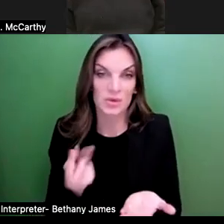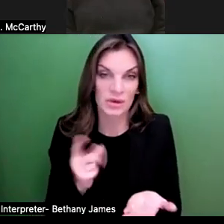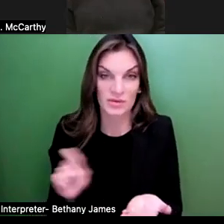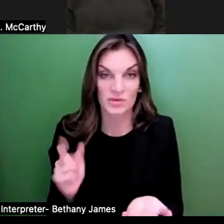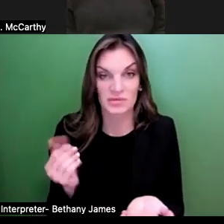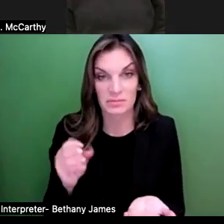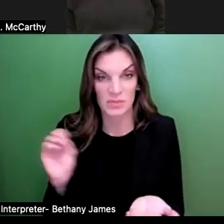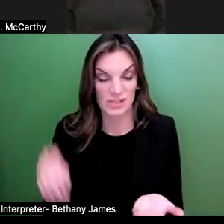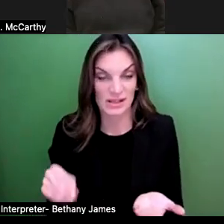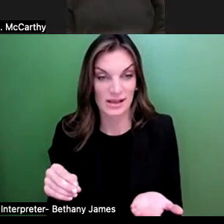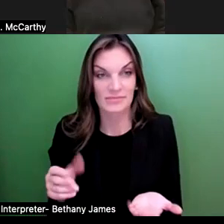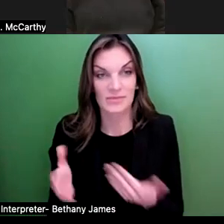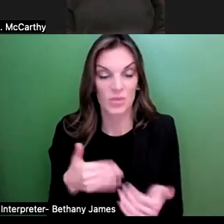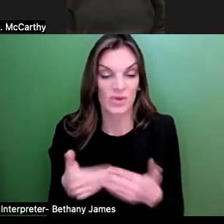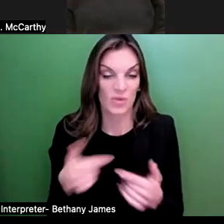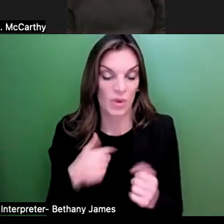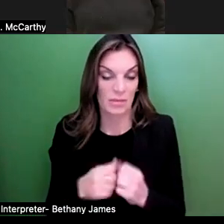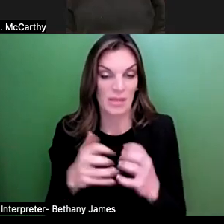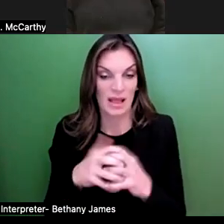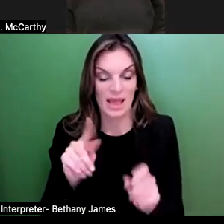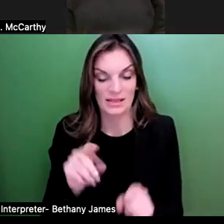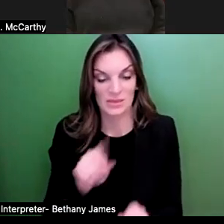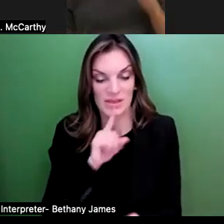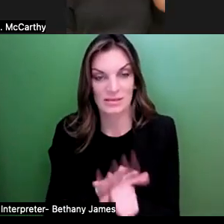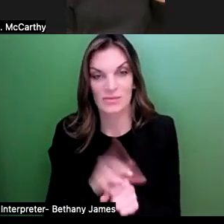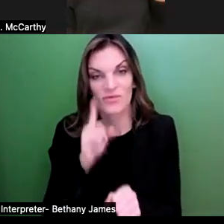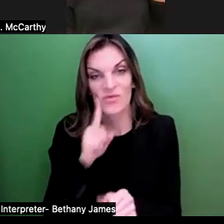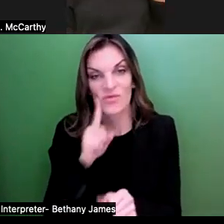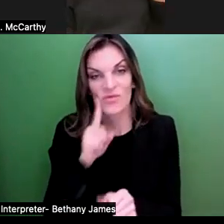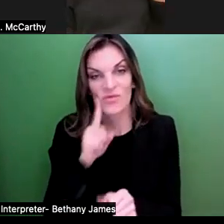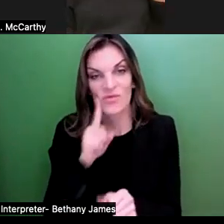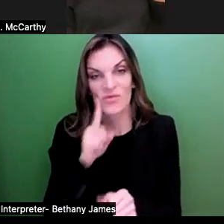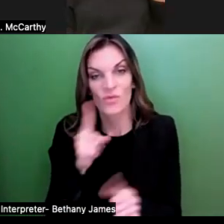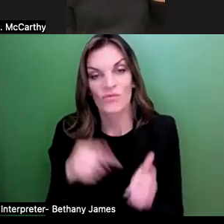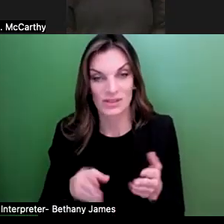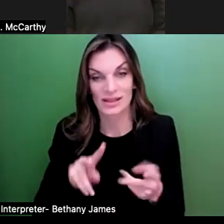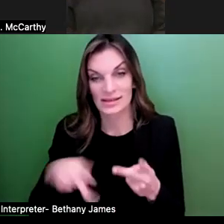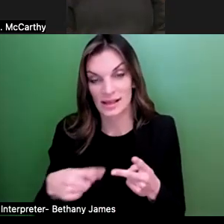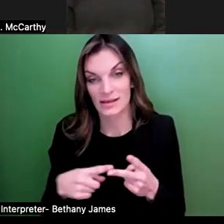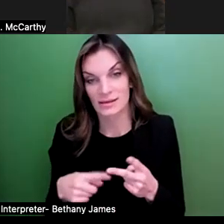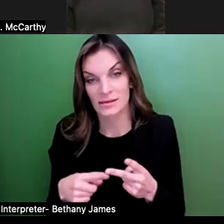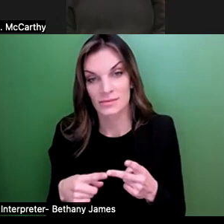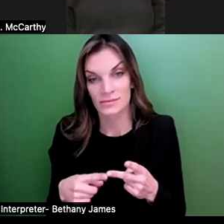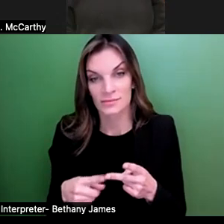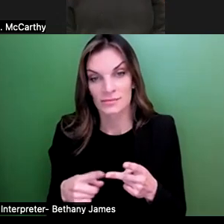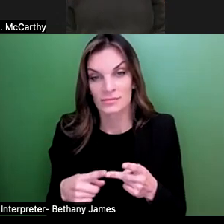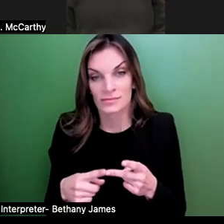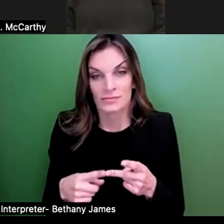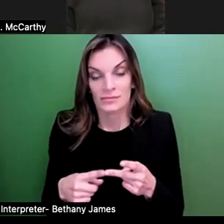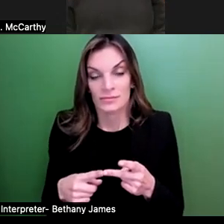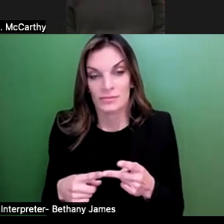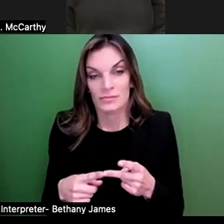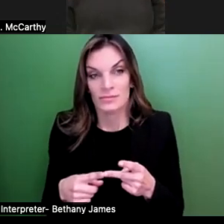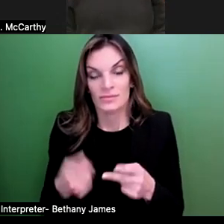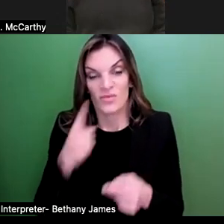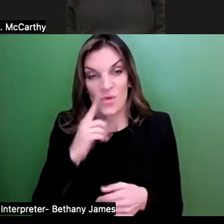15% of whatever's built in Tarrytown has to be dedicated to affordable housing. The second thing is, as far as the whole entire